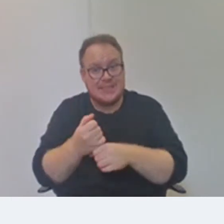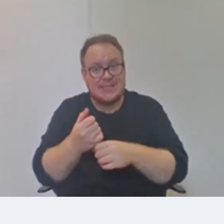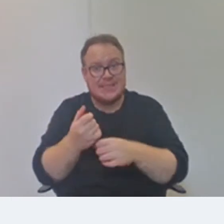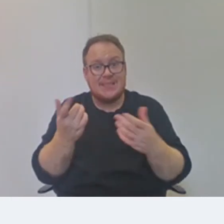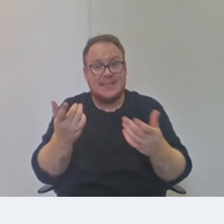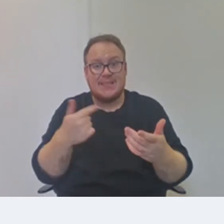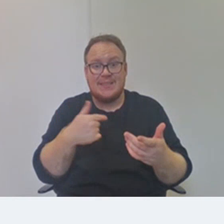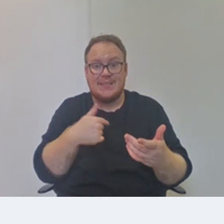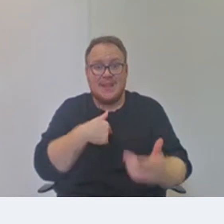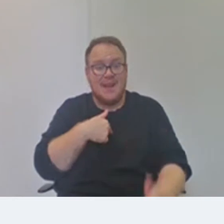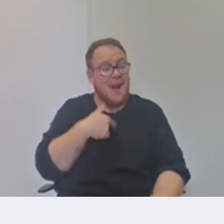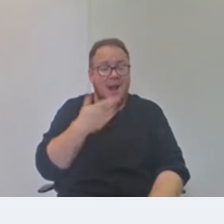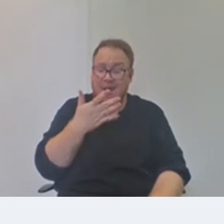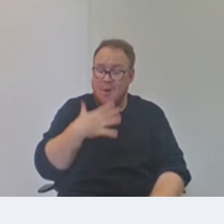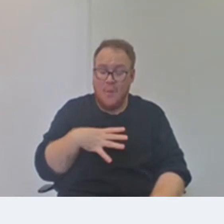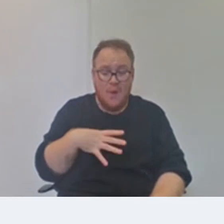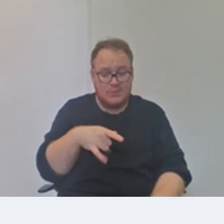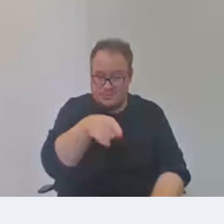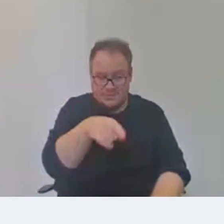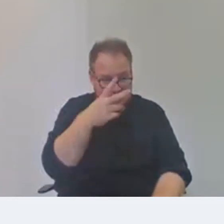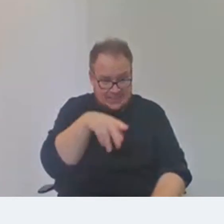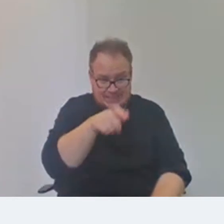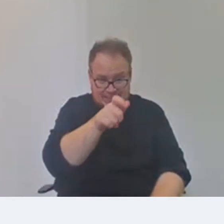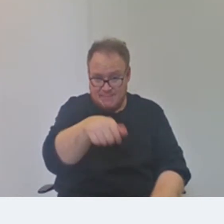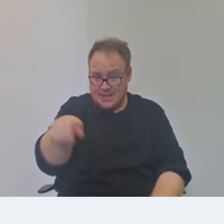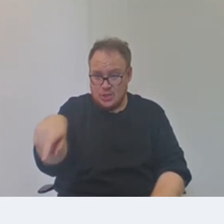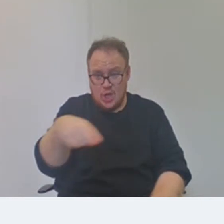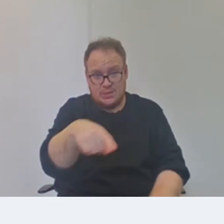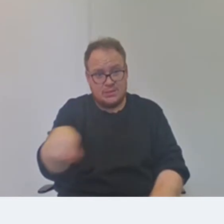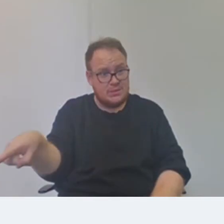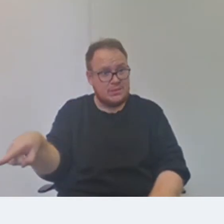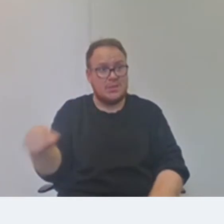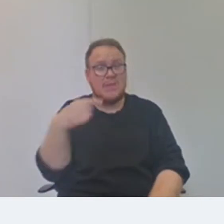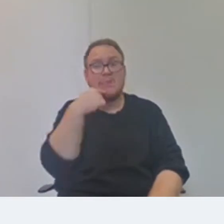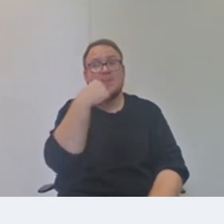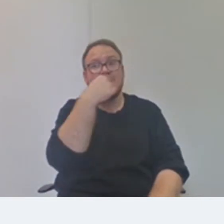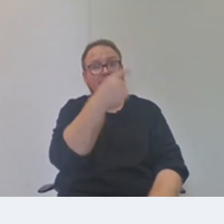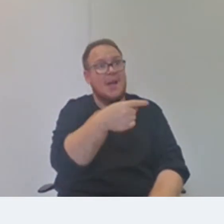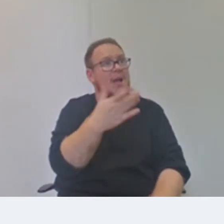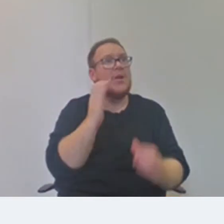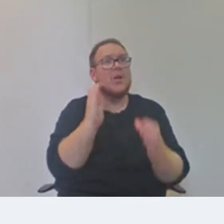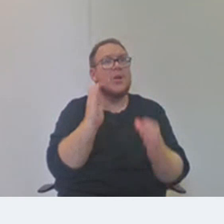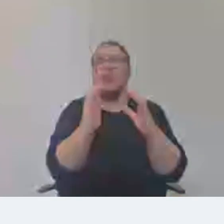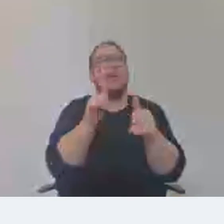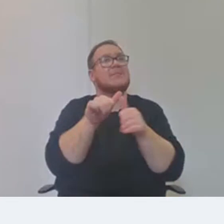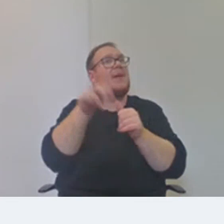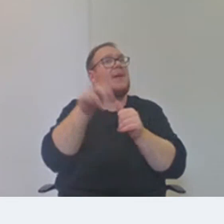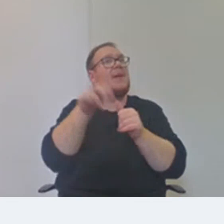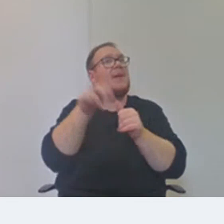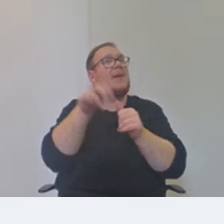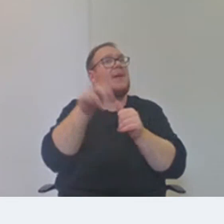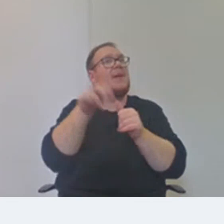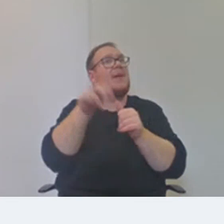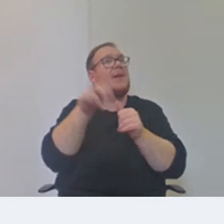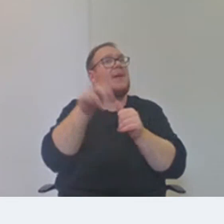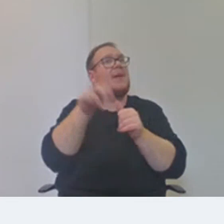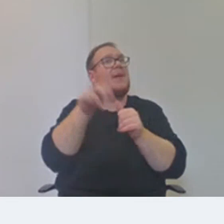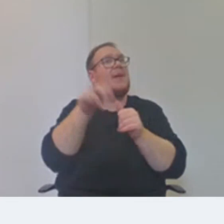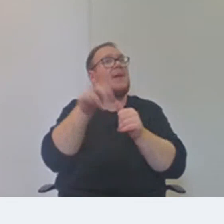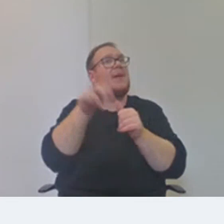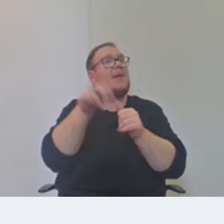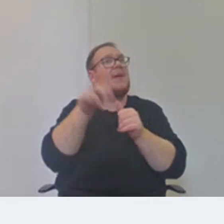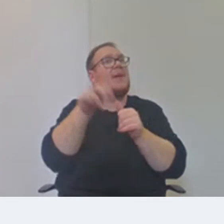I'd like to see them by this time next year be able to say communication is much better for patients. Thank you,